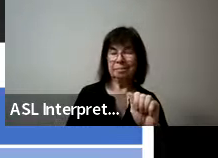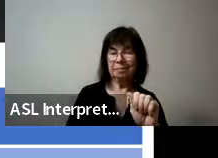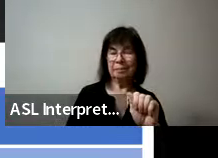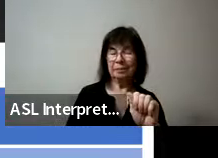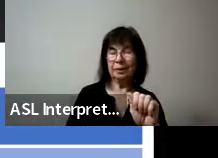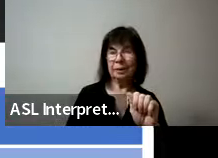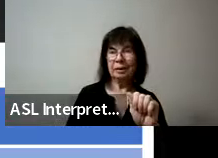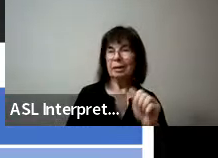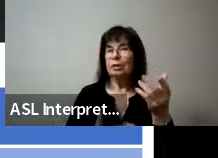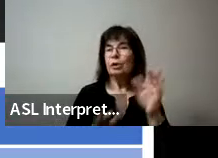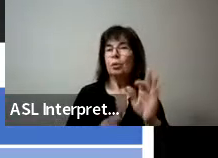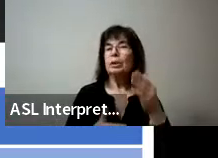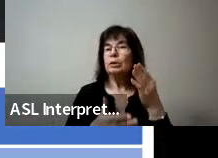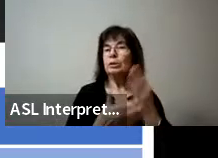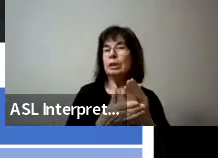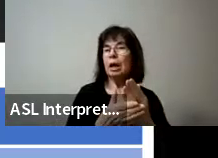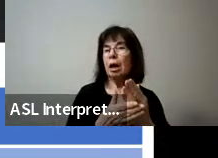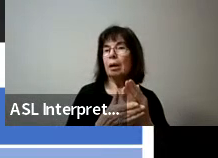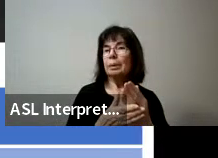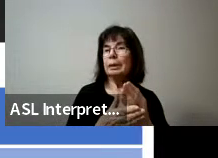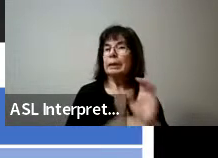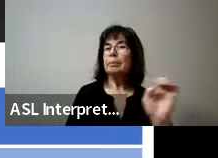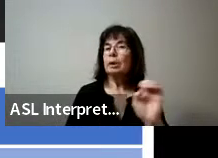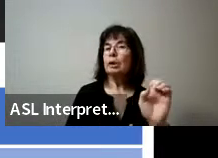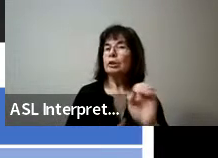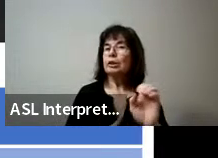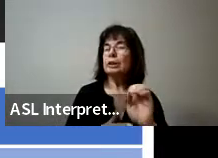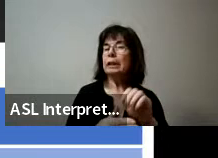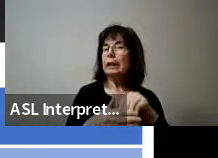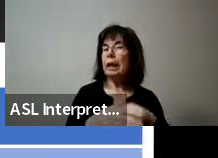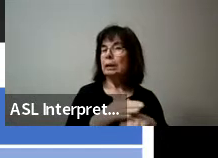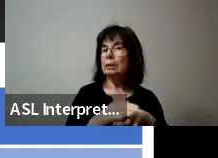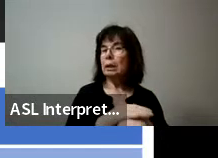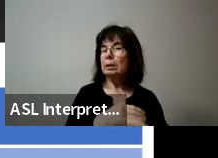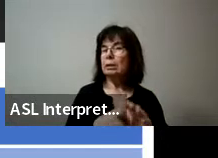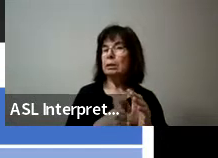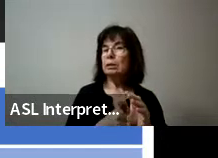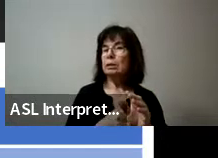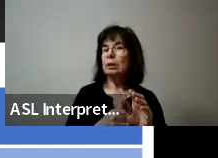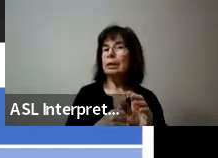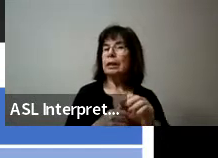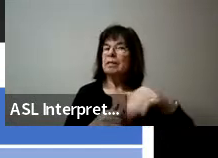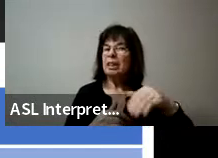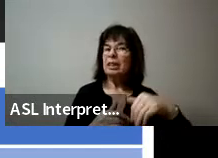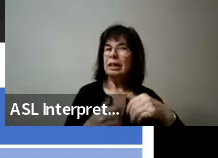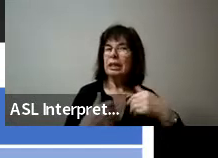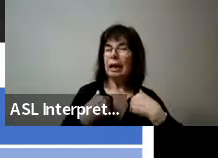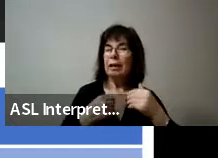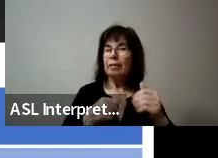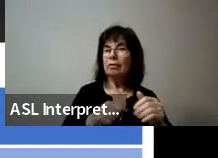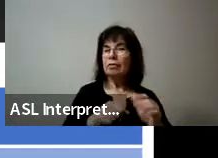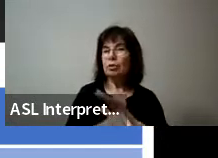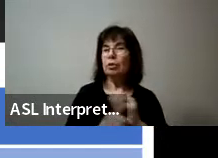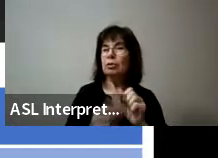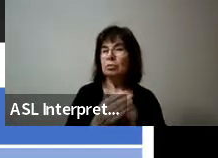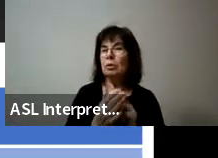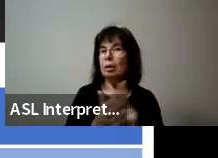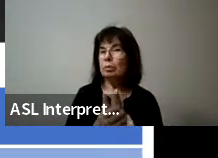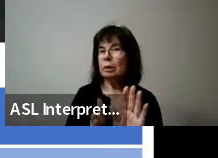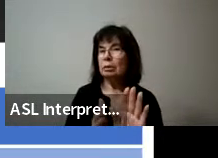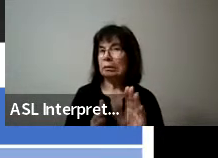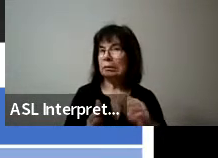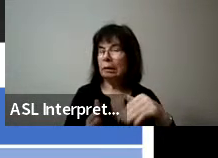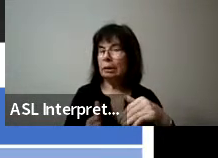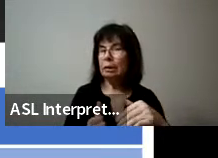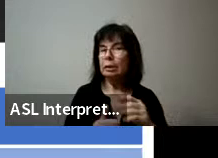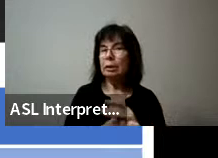stop emergency access to medications that haven't yet received full authorization if they know that they're